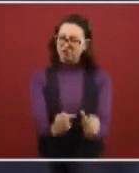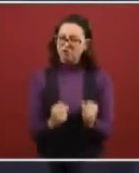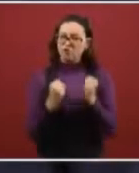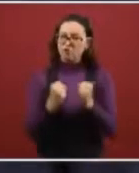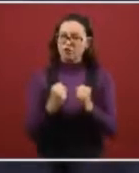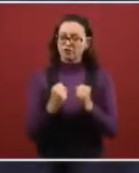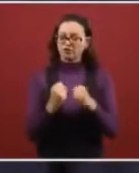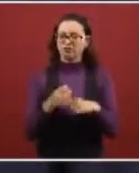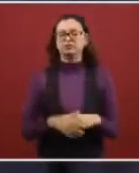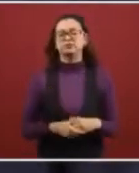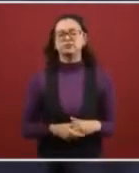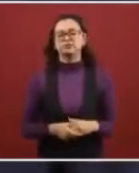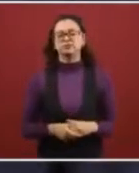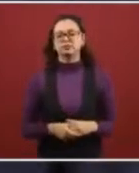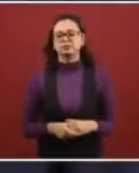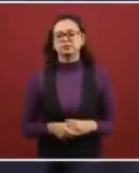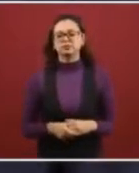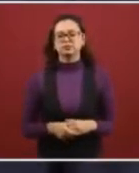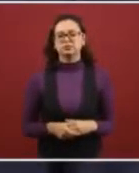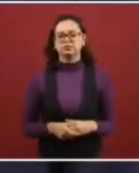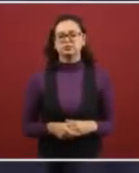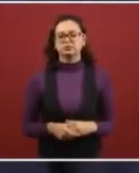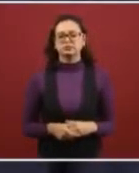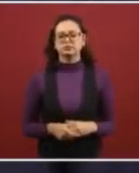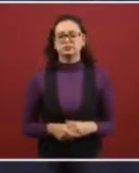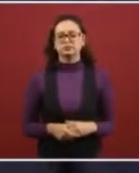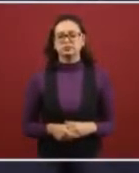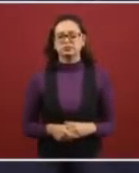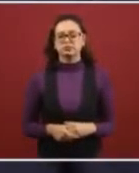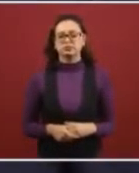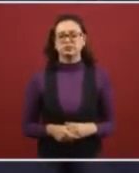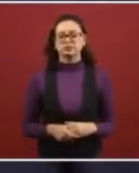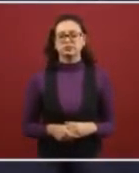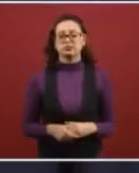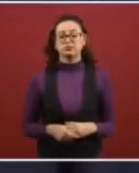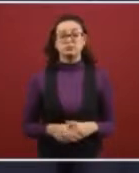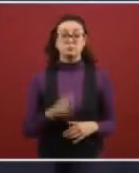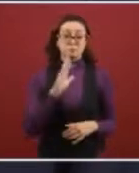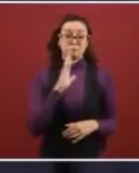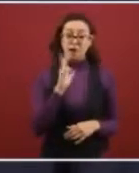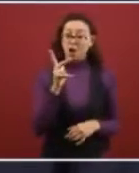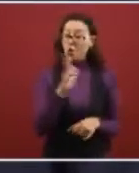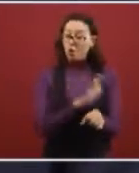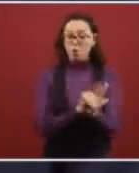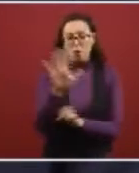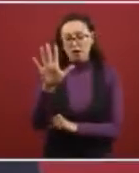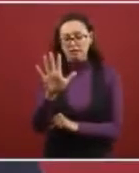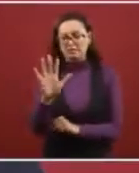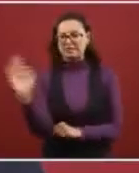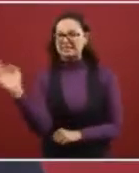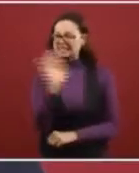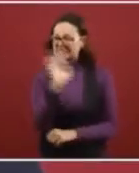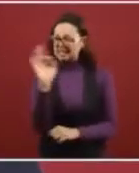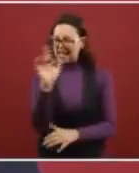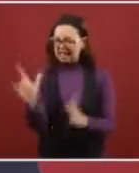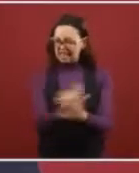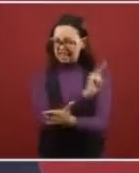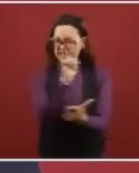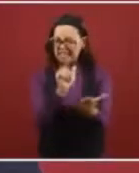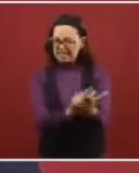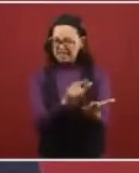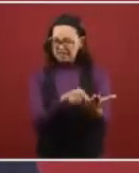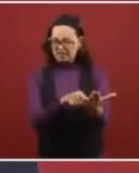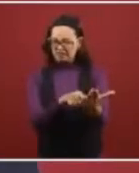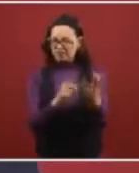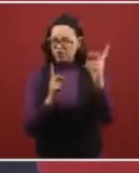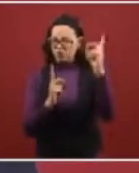Y lo mejor en este caso, and the best way in this case es que si hay imprecisiones, if there's imprecisions